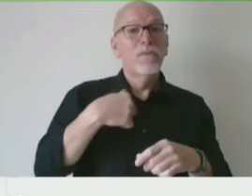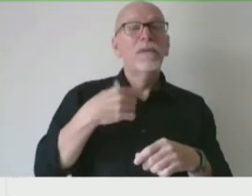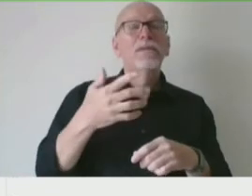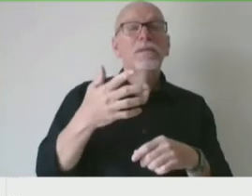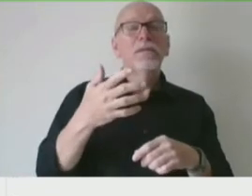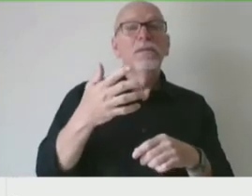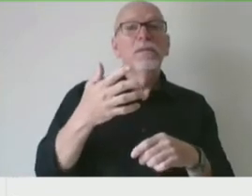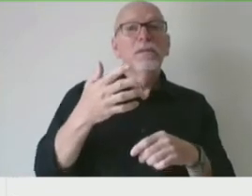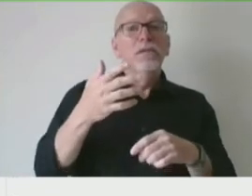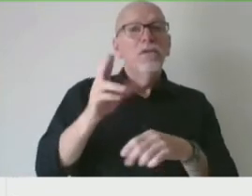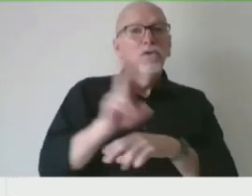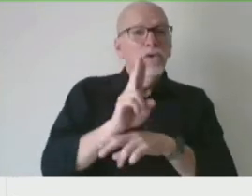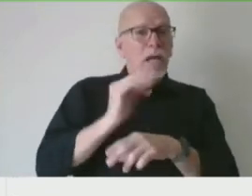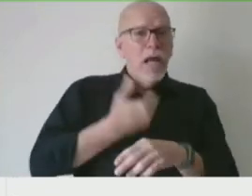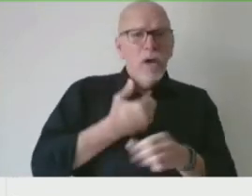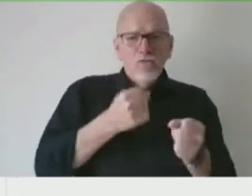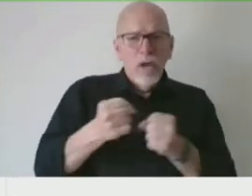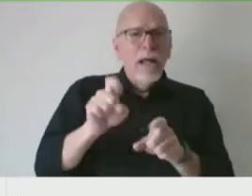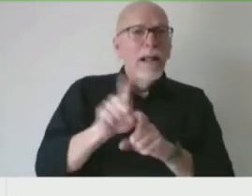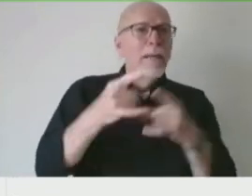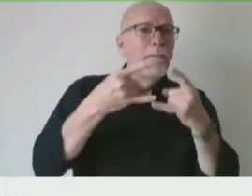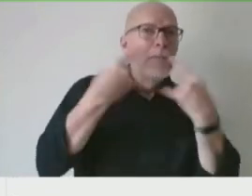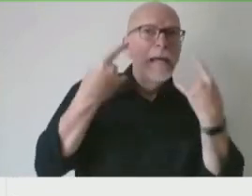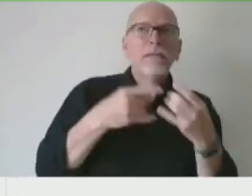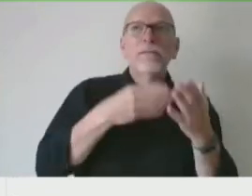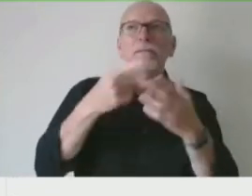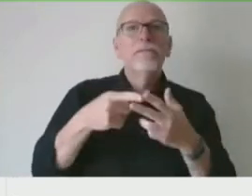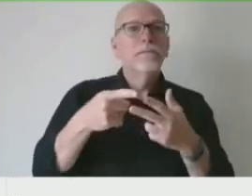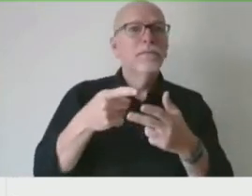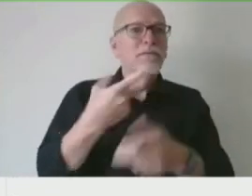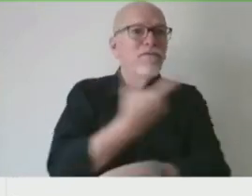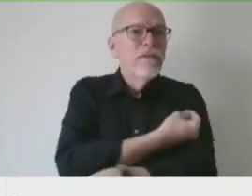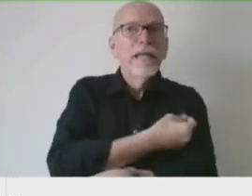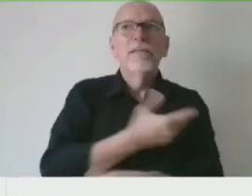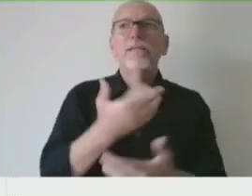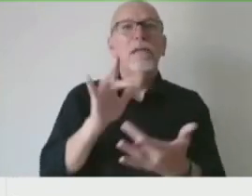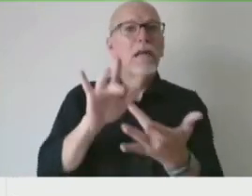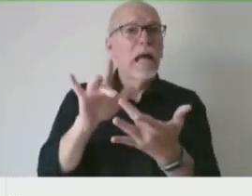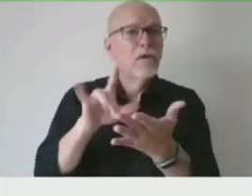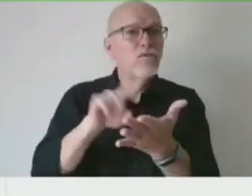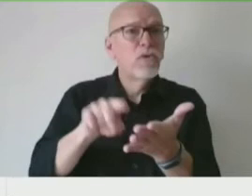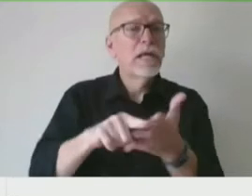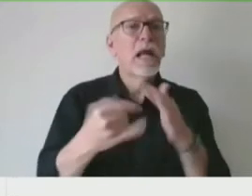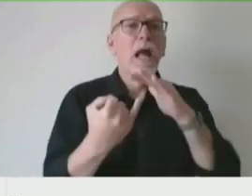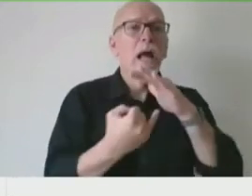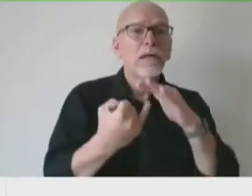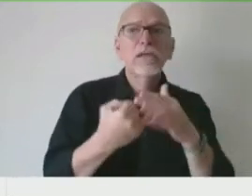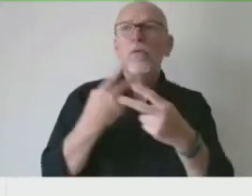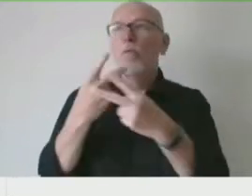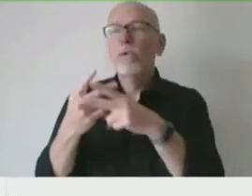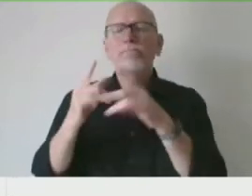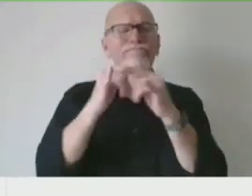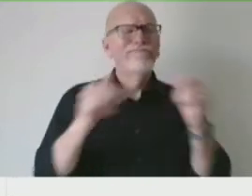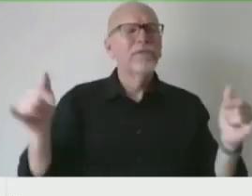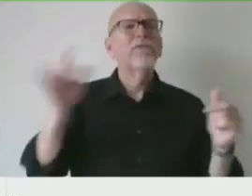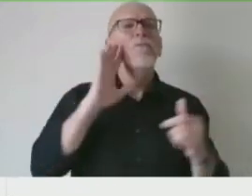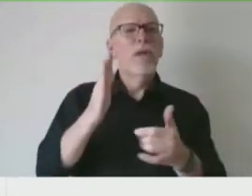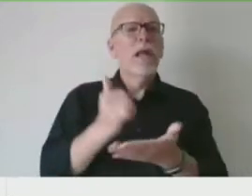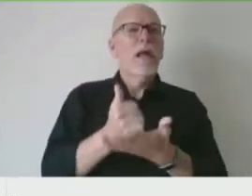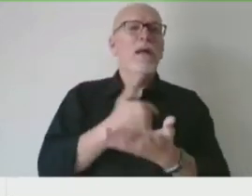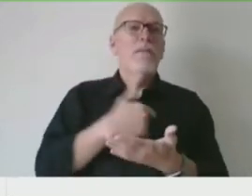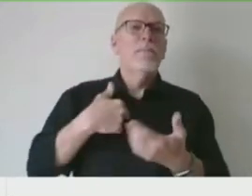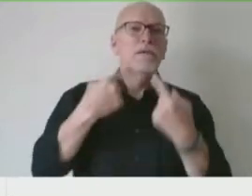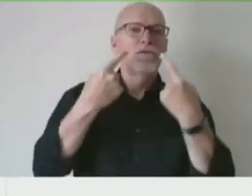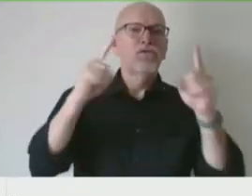our mitigation strategies such as masking and vaccination, contact tracing, isolation, and quarantine will allow us to achieve that